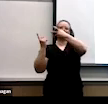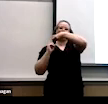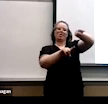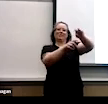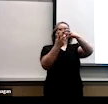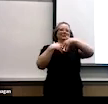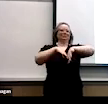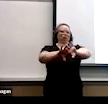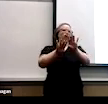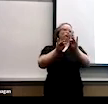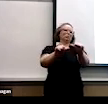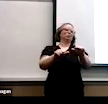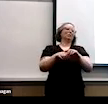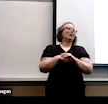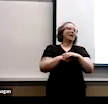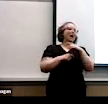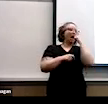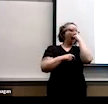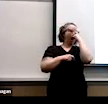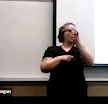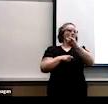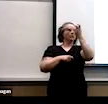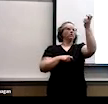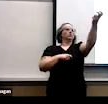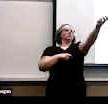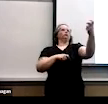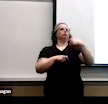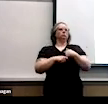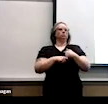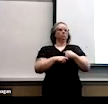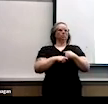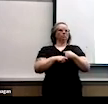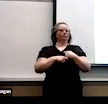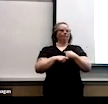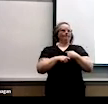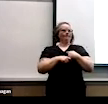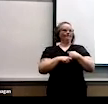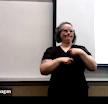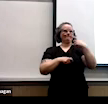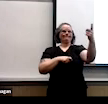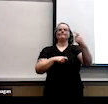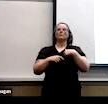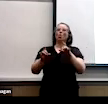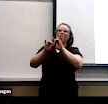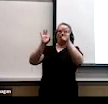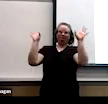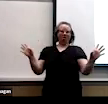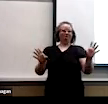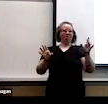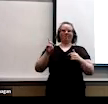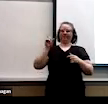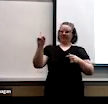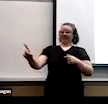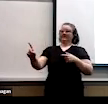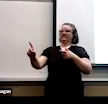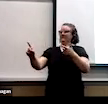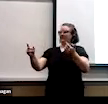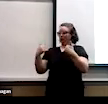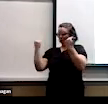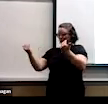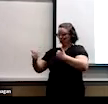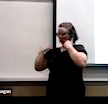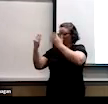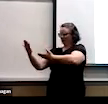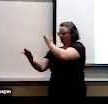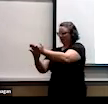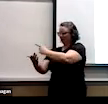How do you manage it logistically? So when we see them up to the age of 18, then the next flock comes in. Yes. But when you've got them for the next 60 years, how do you just manage